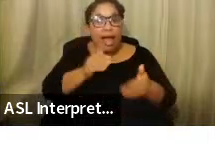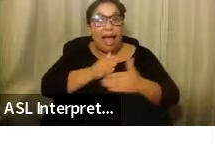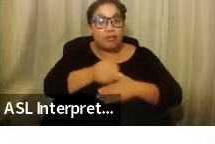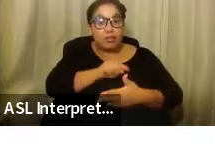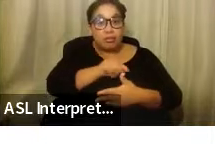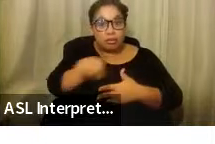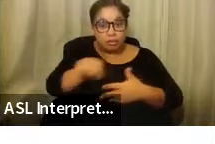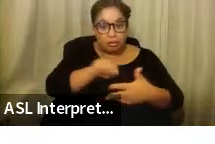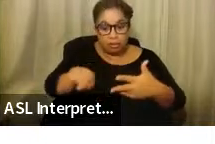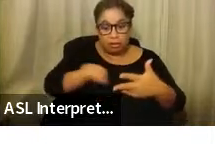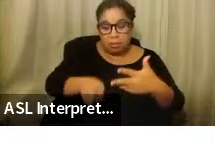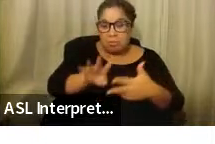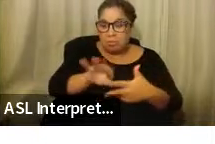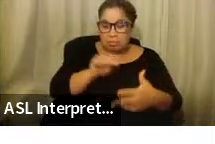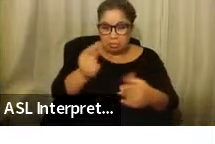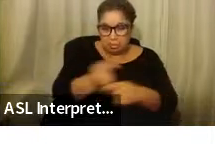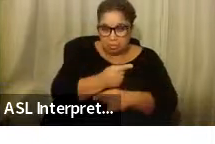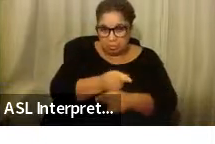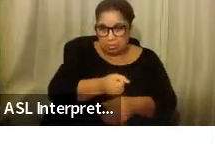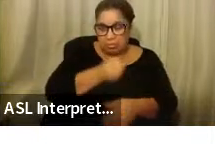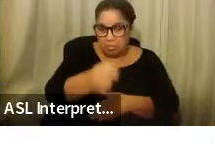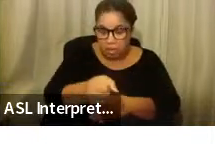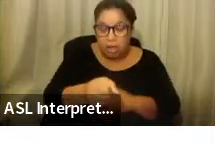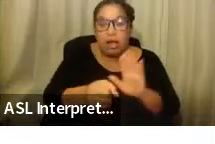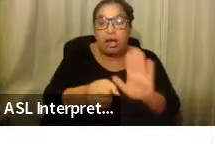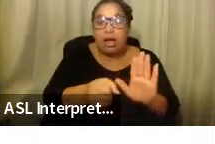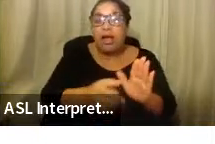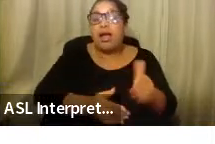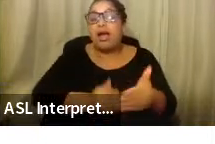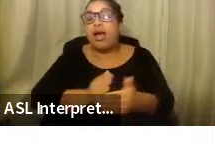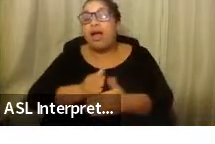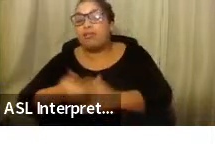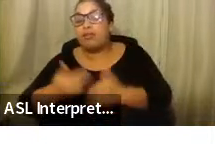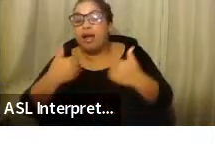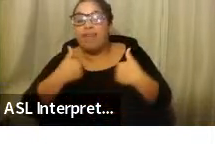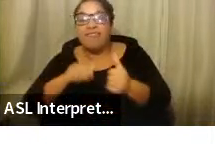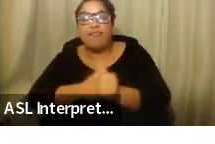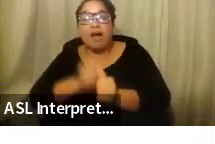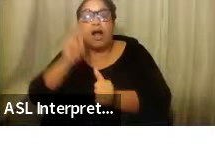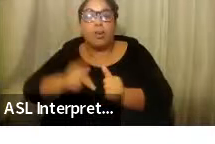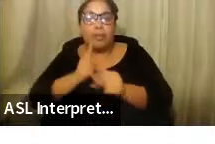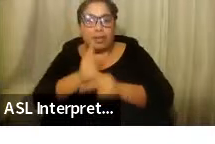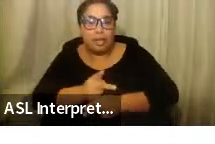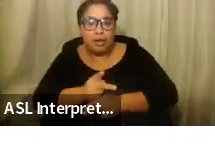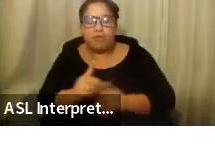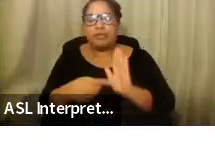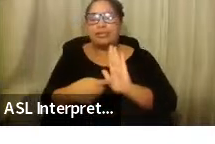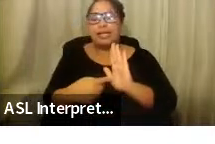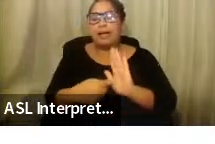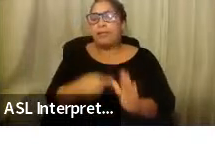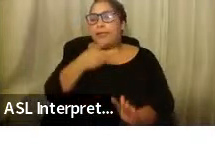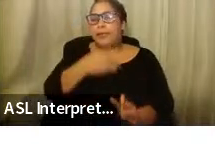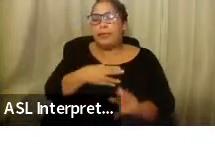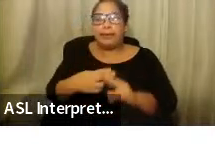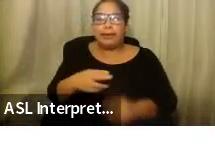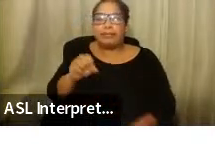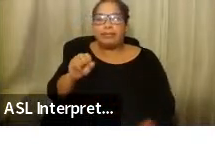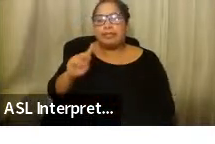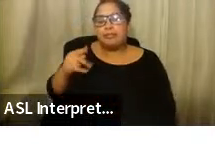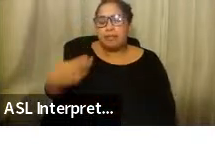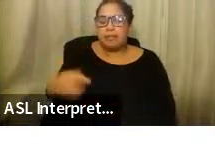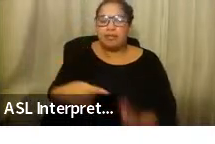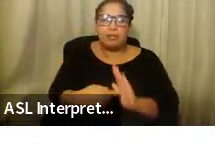say Mrs. Smith went into the hospital and she had some issues with her congestive heart